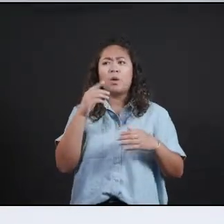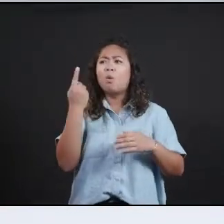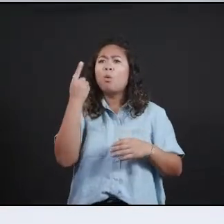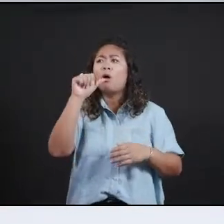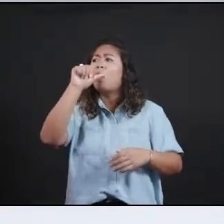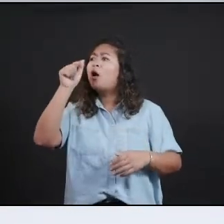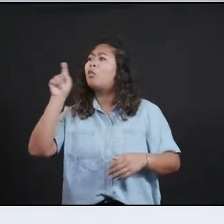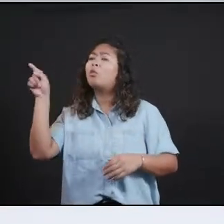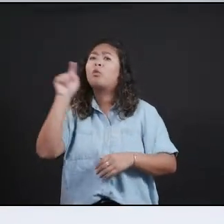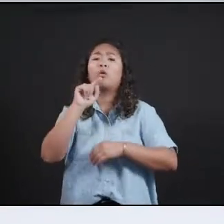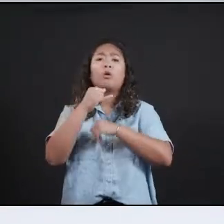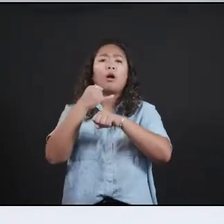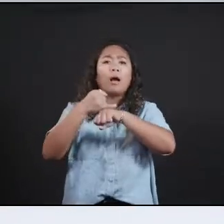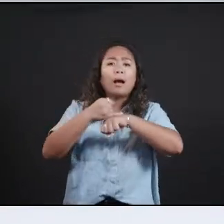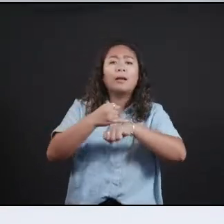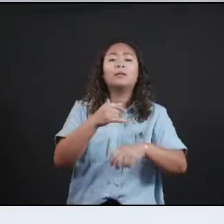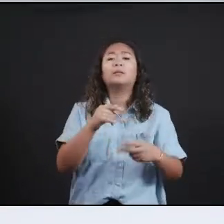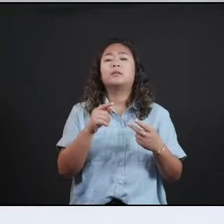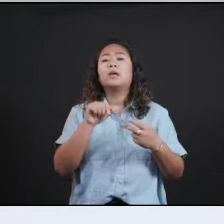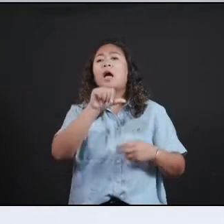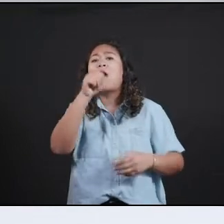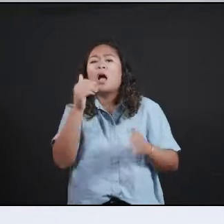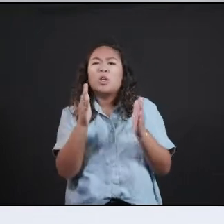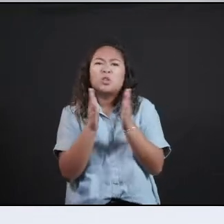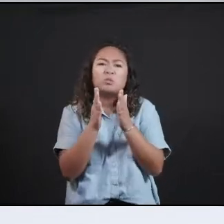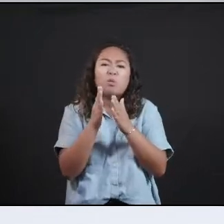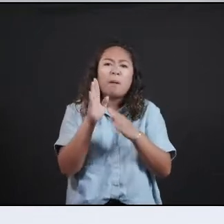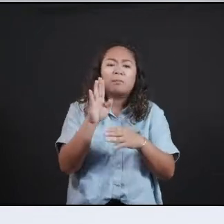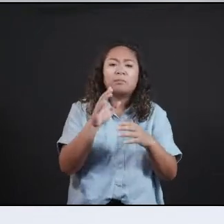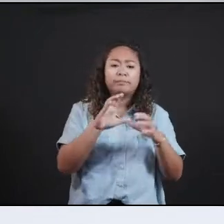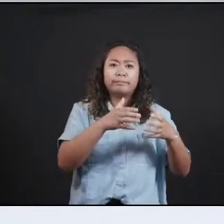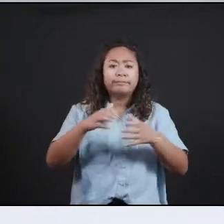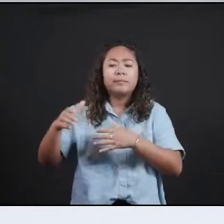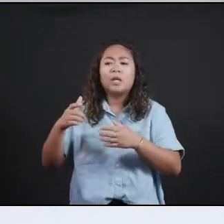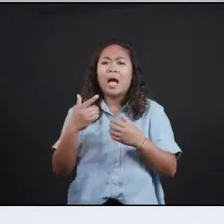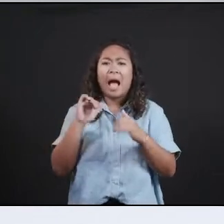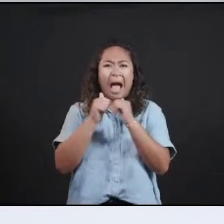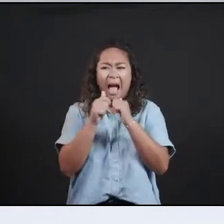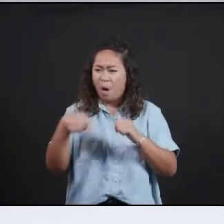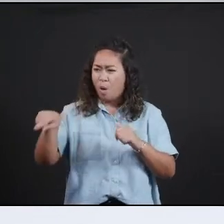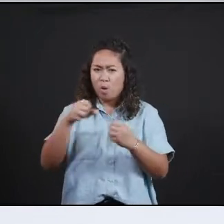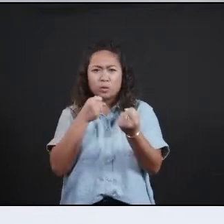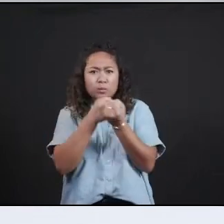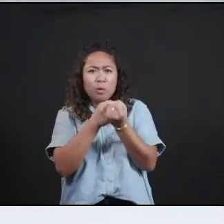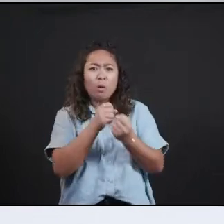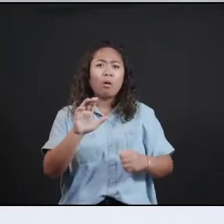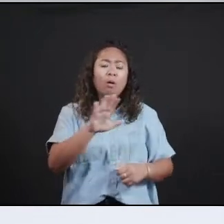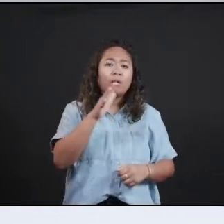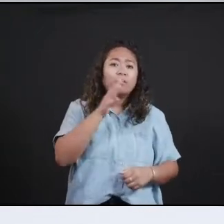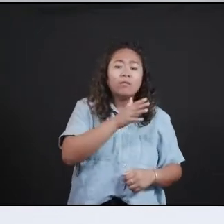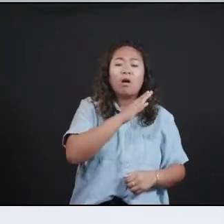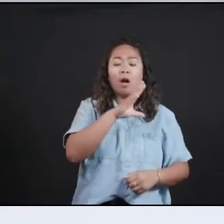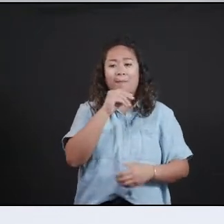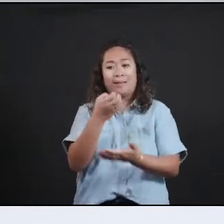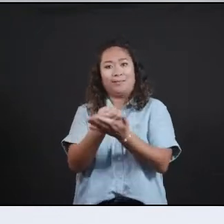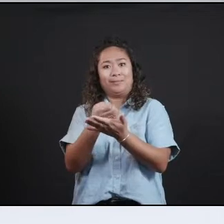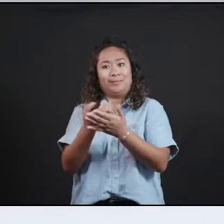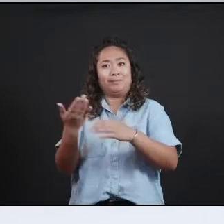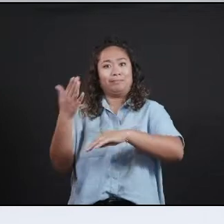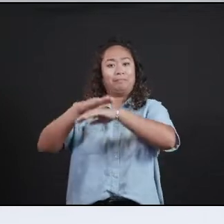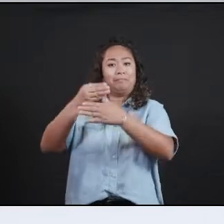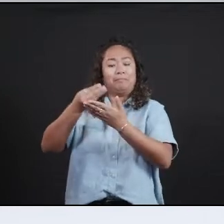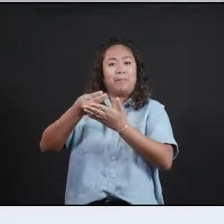And now a word from our Senator Allison DeGazon. Thank you, Governor. Warm Caribbean greetings to the people